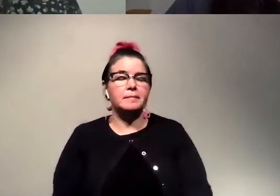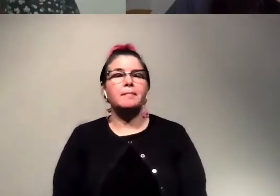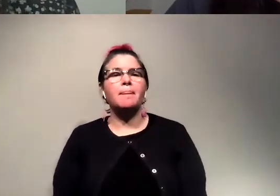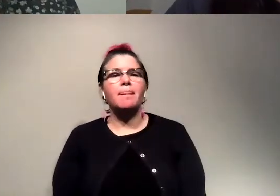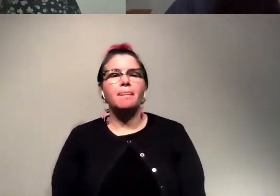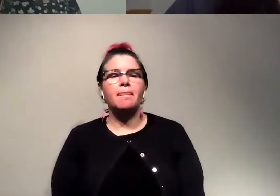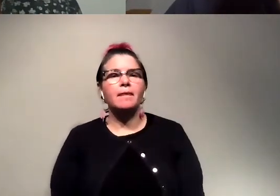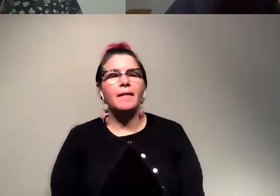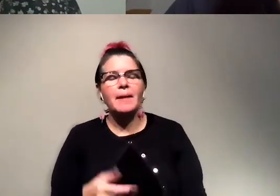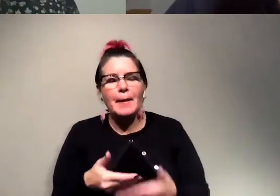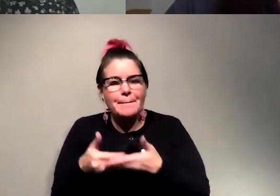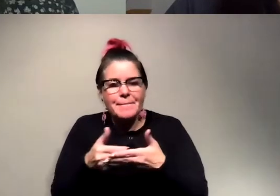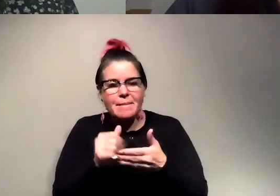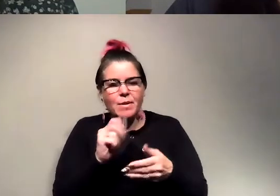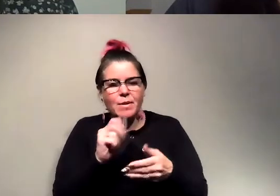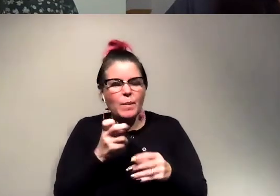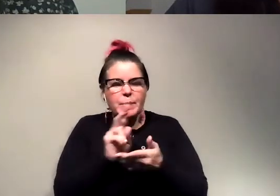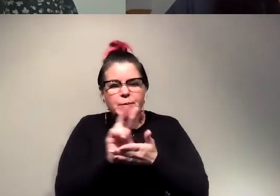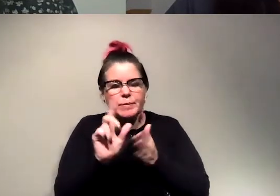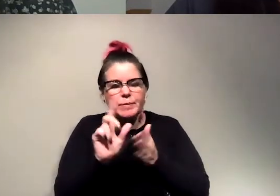pops out a couple weeks later.